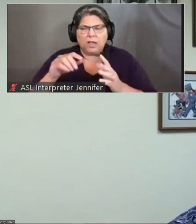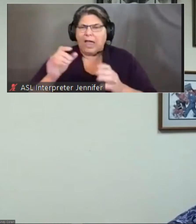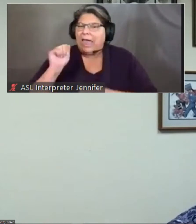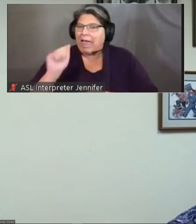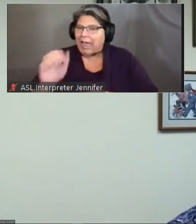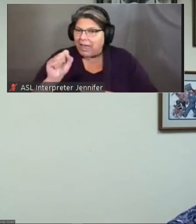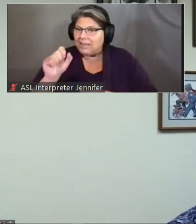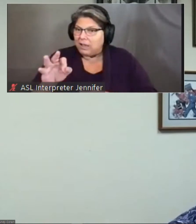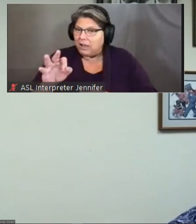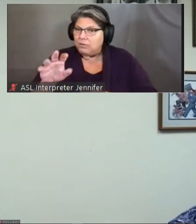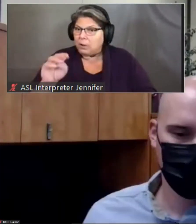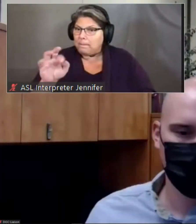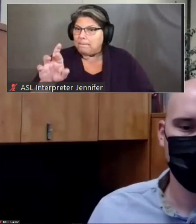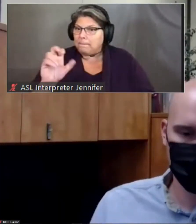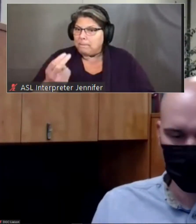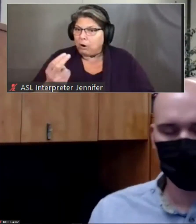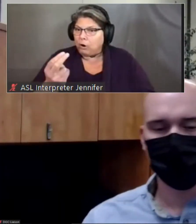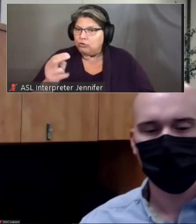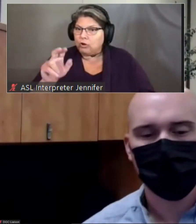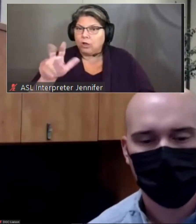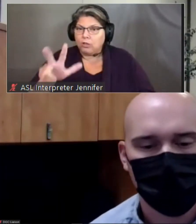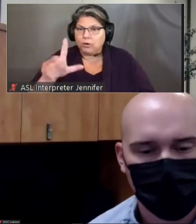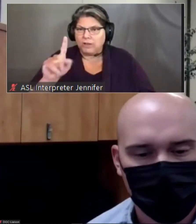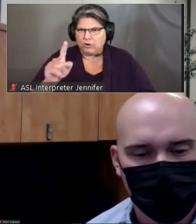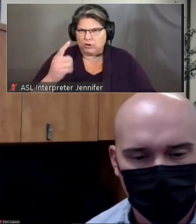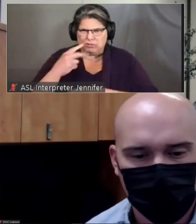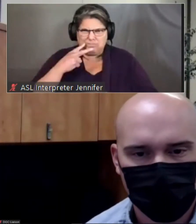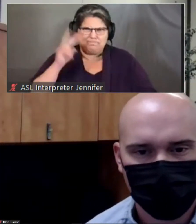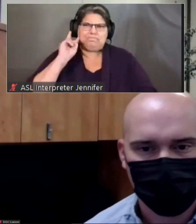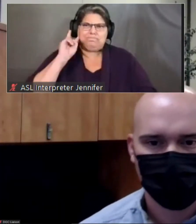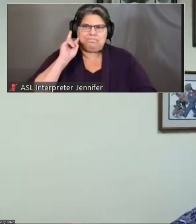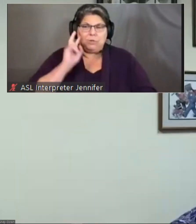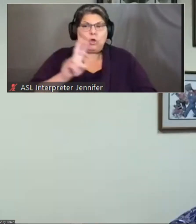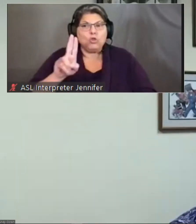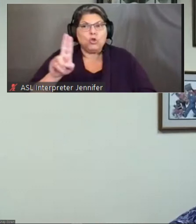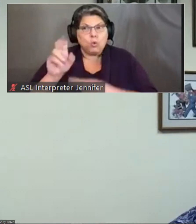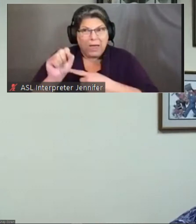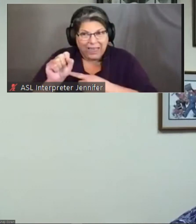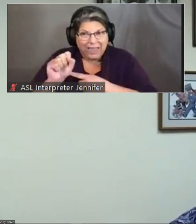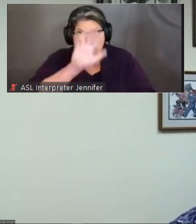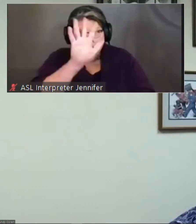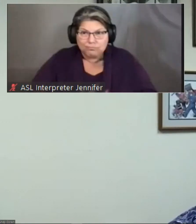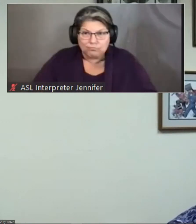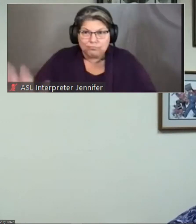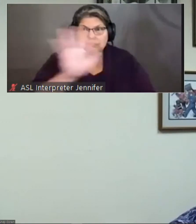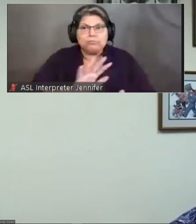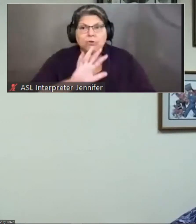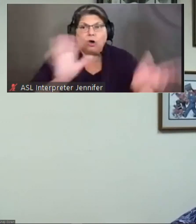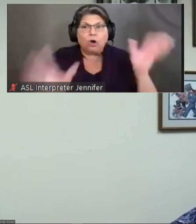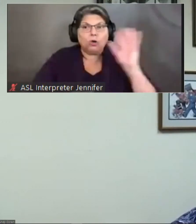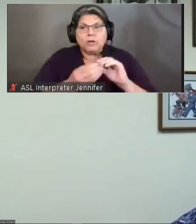that's 2 days ago, the U.S. coronavirus cases were